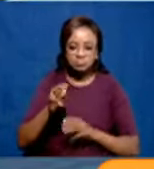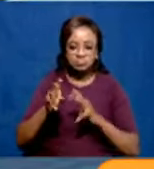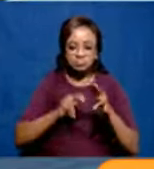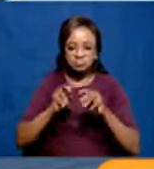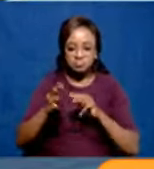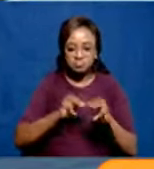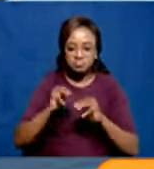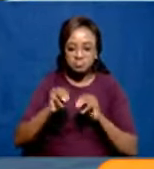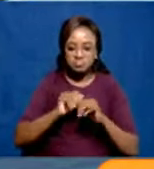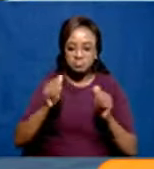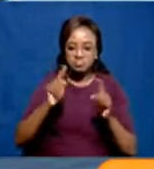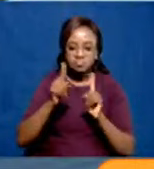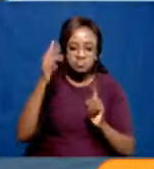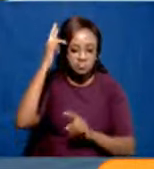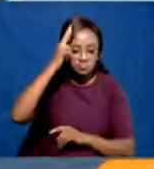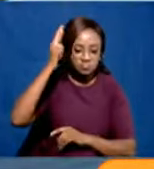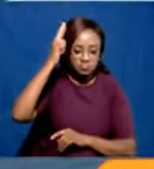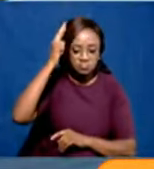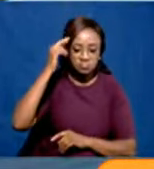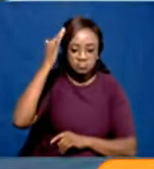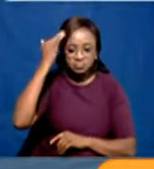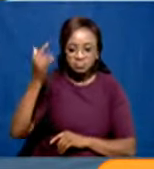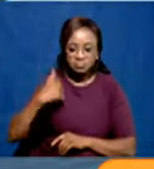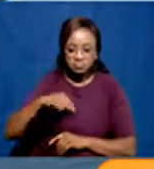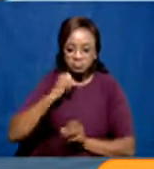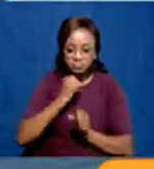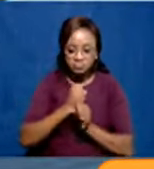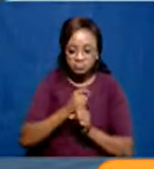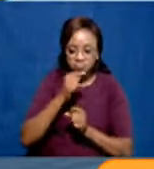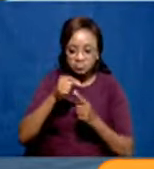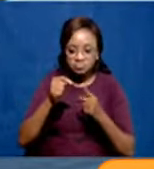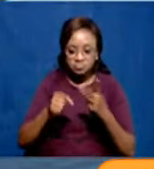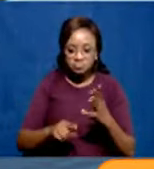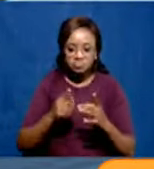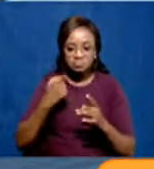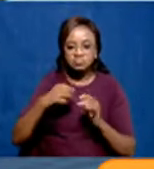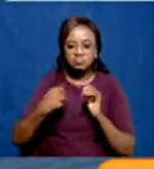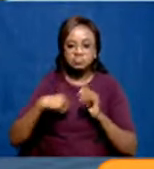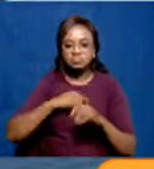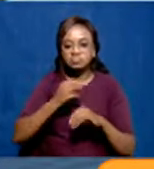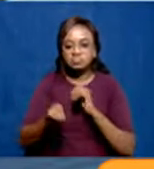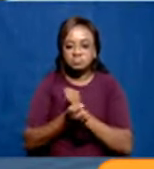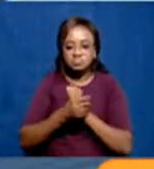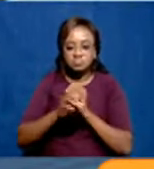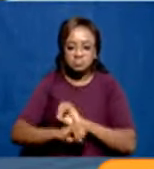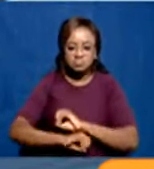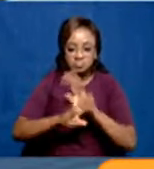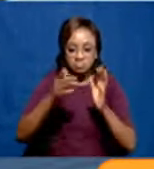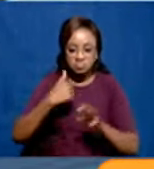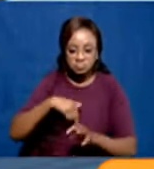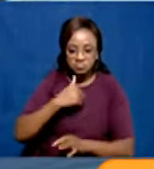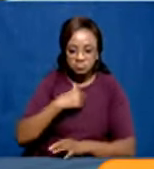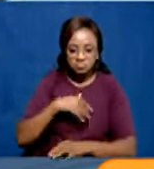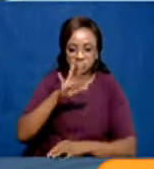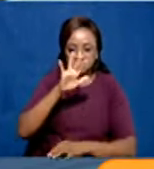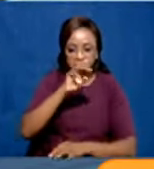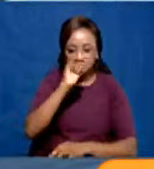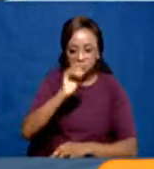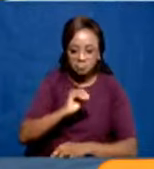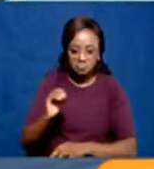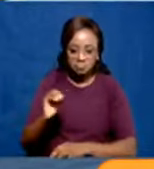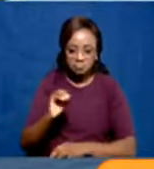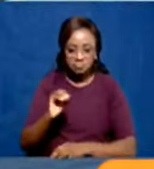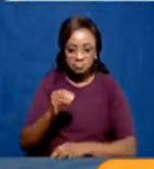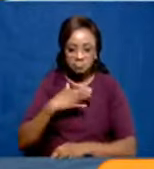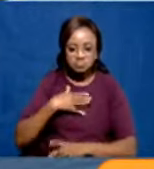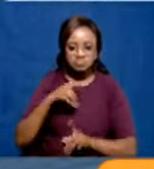Authority. The reason why we have also done this, the Act is also very clear. We have got a 5% cap on our administrative